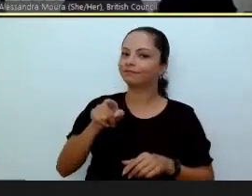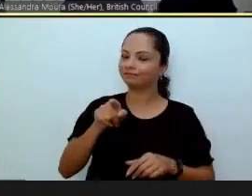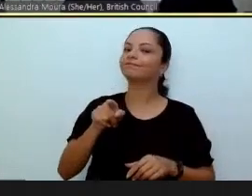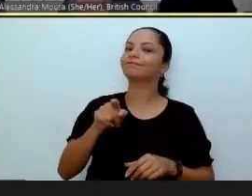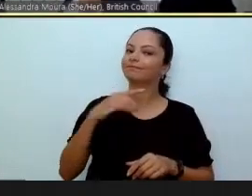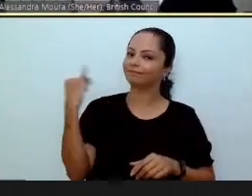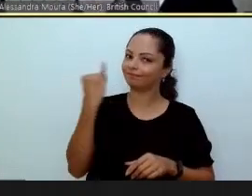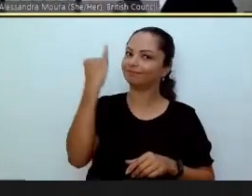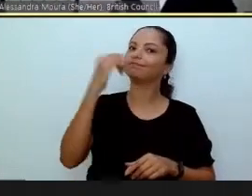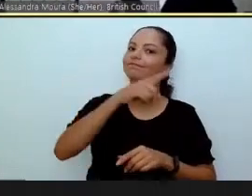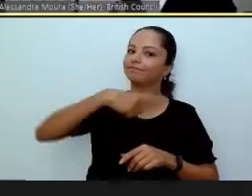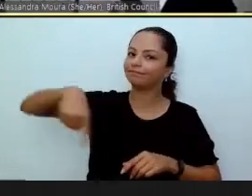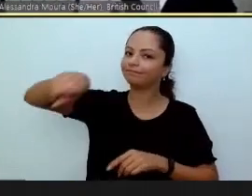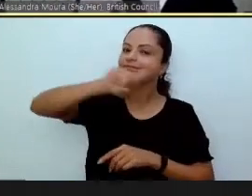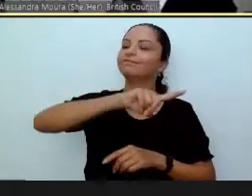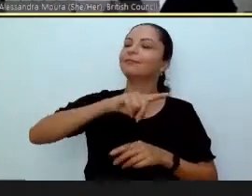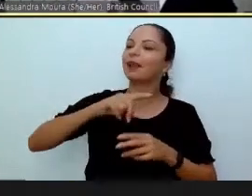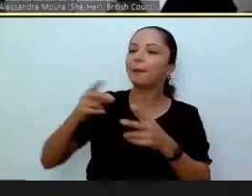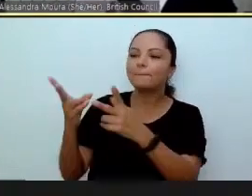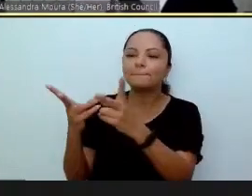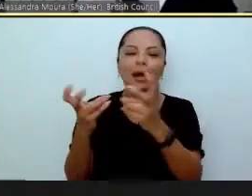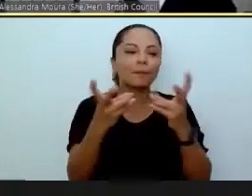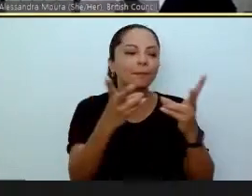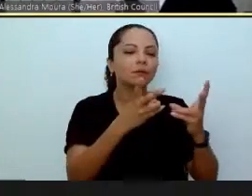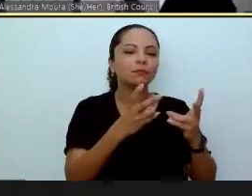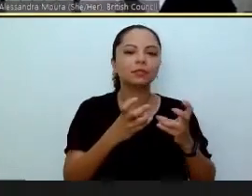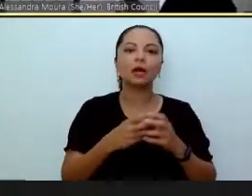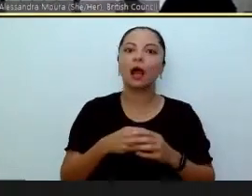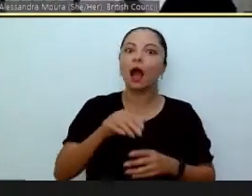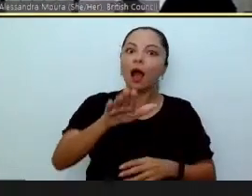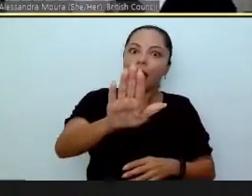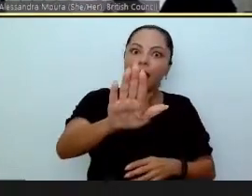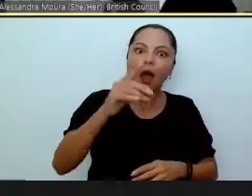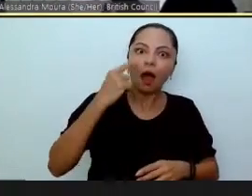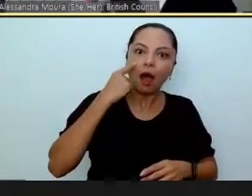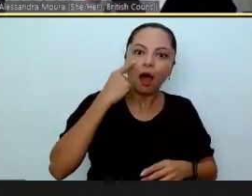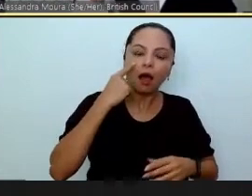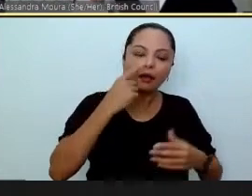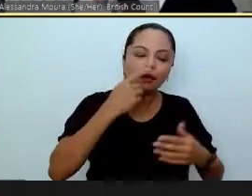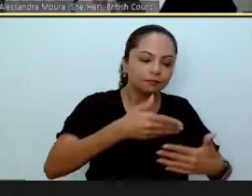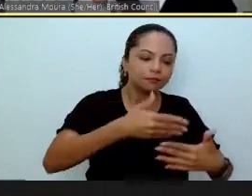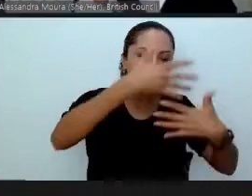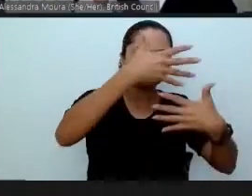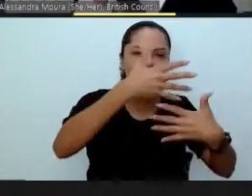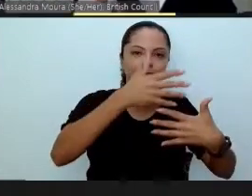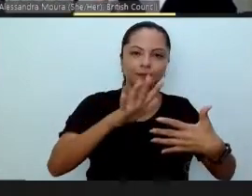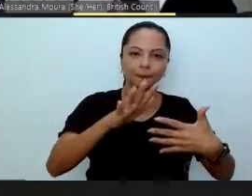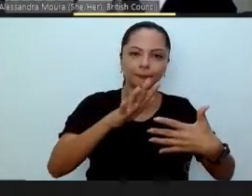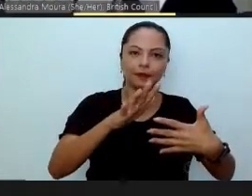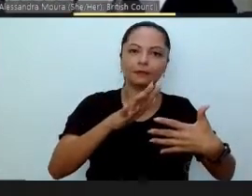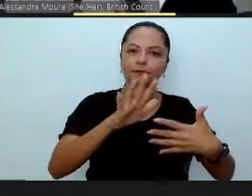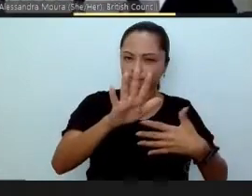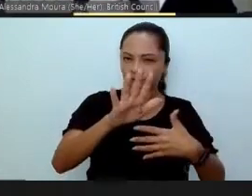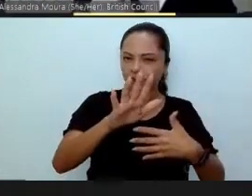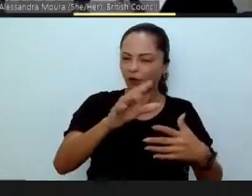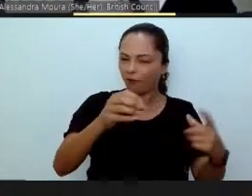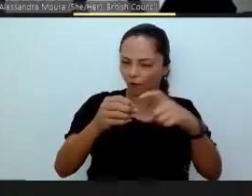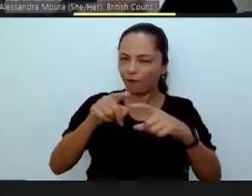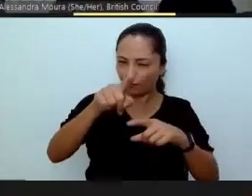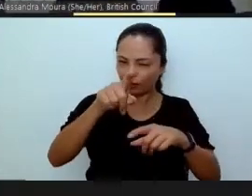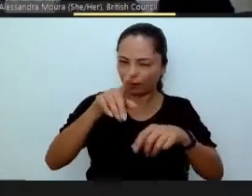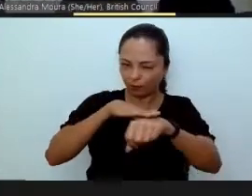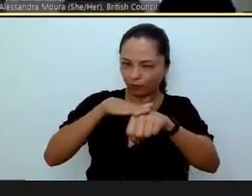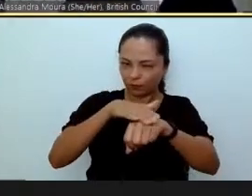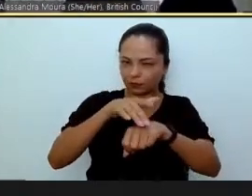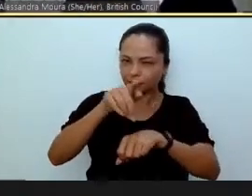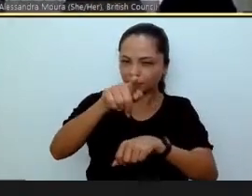we have a comment here. I think I'm going to go back to that Mm-hmm. to your ideas, but we have a